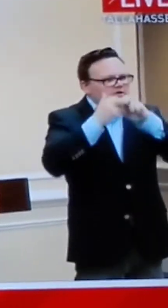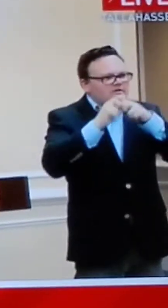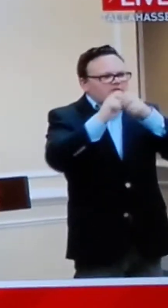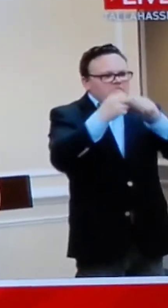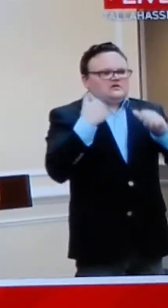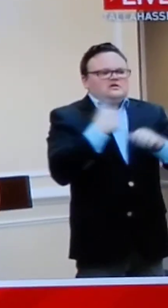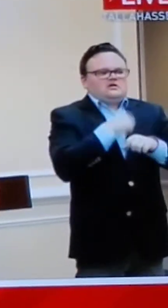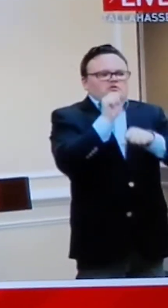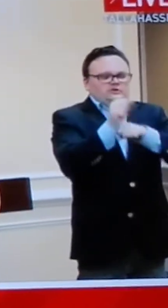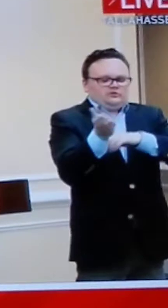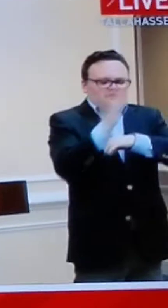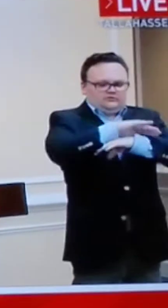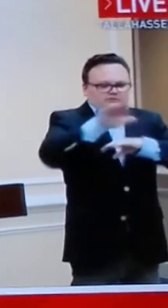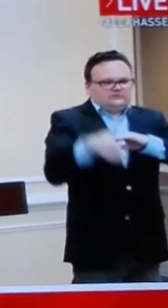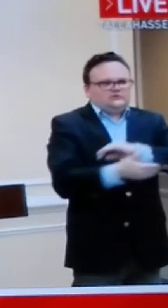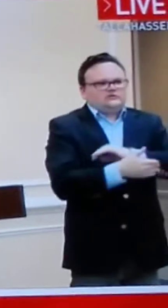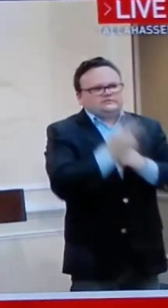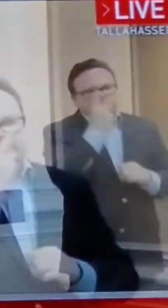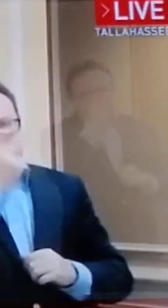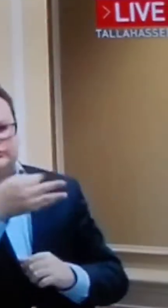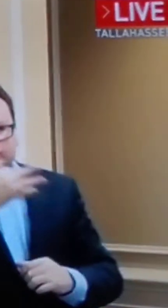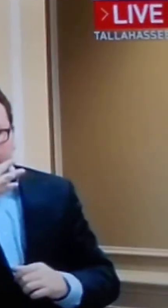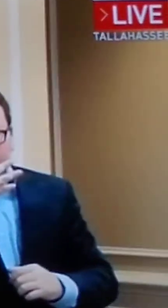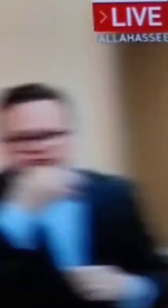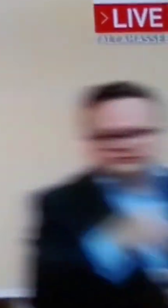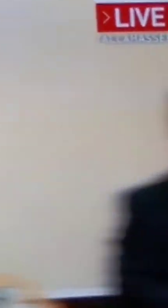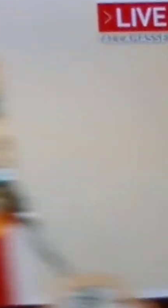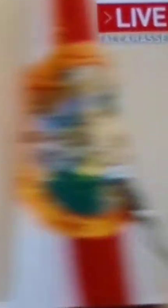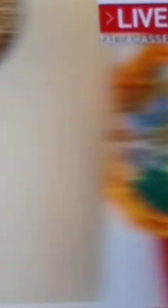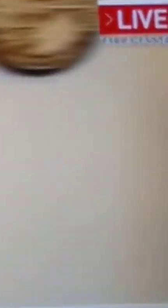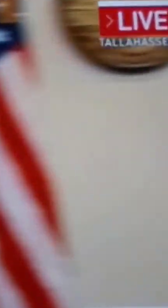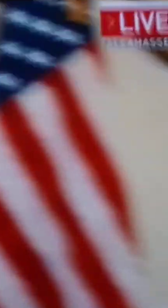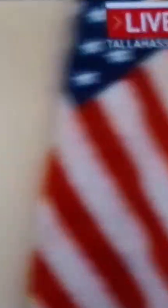much around the clock. So I'll see you guys soon. Thanks. All right, you were just listening to